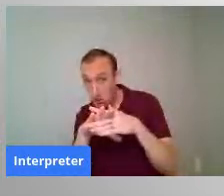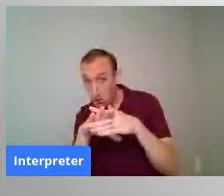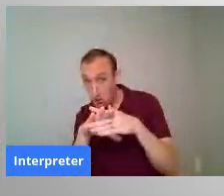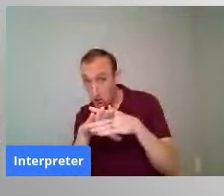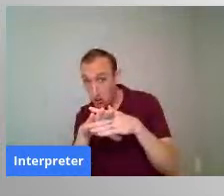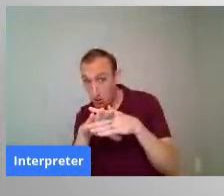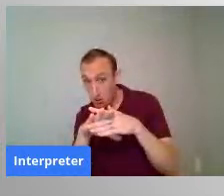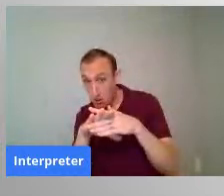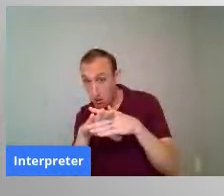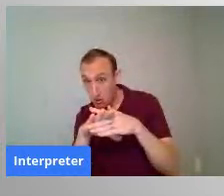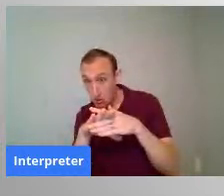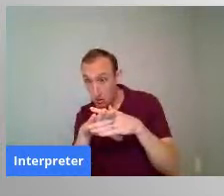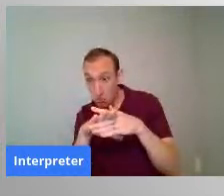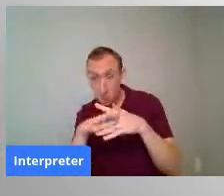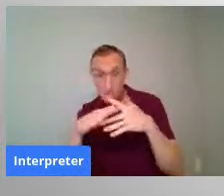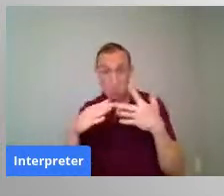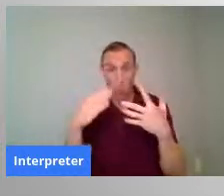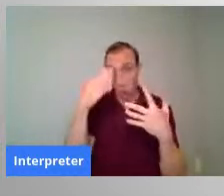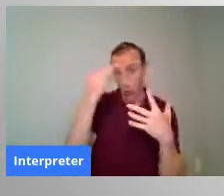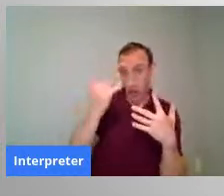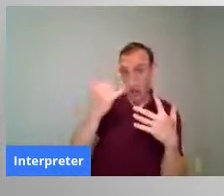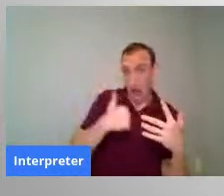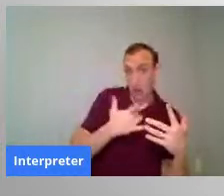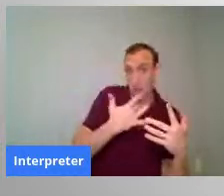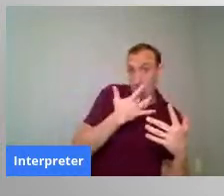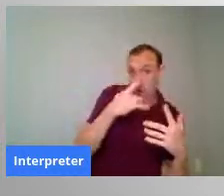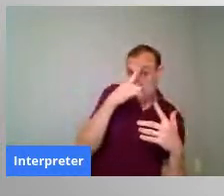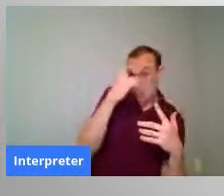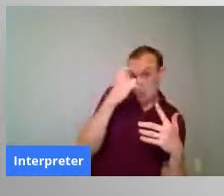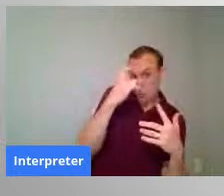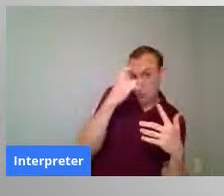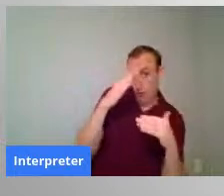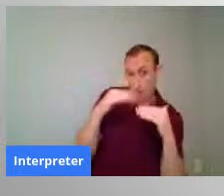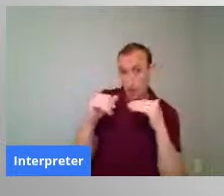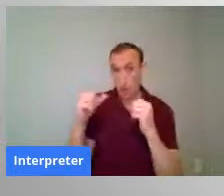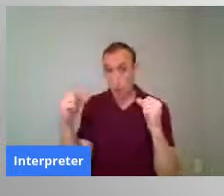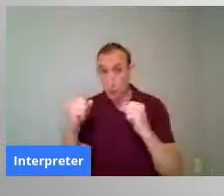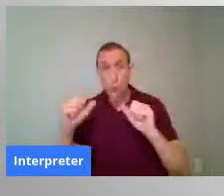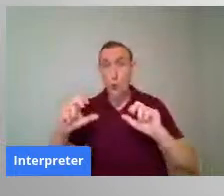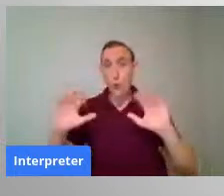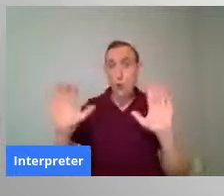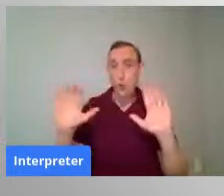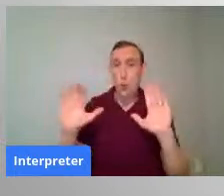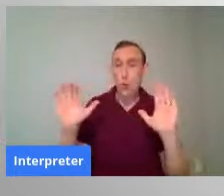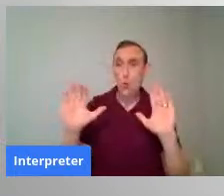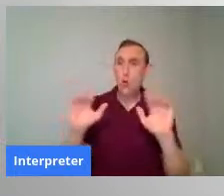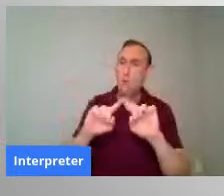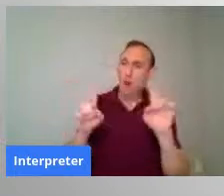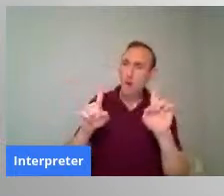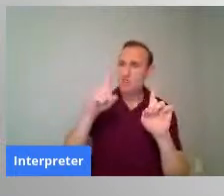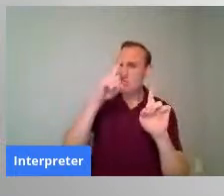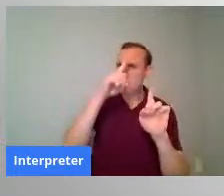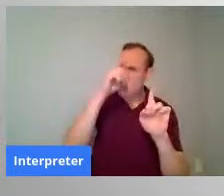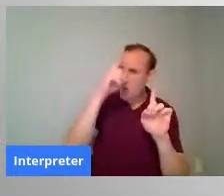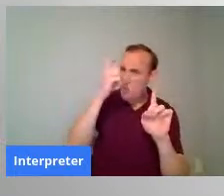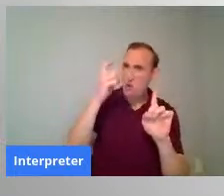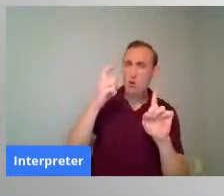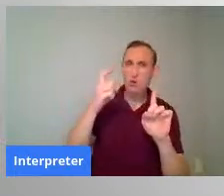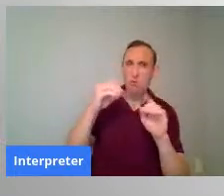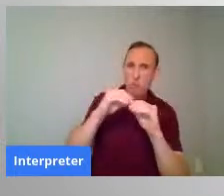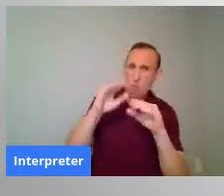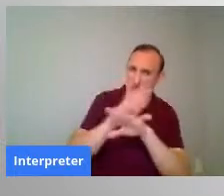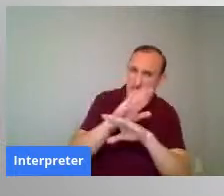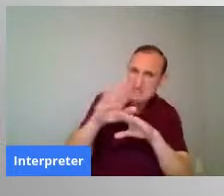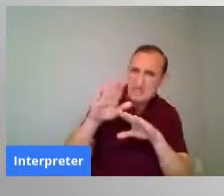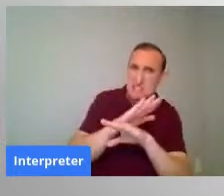to winter, but I think that it also affects people in terms of things that they do in the summer, not just vacations, but jobs